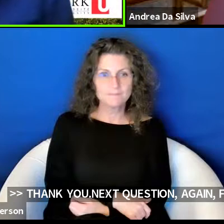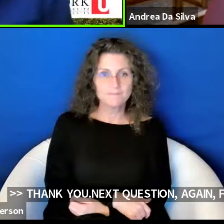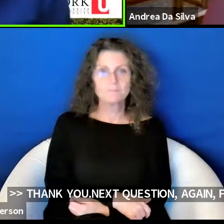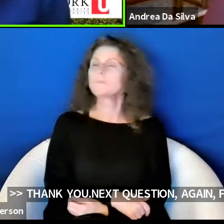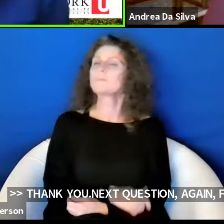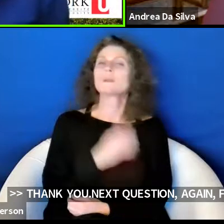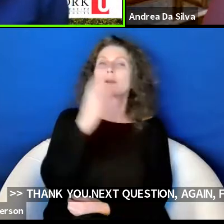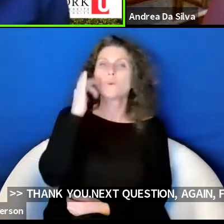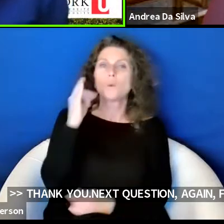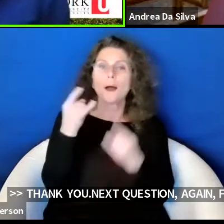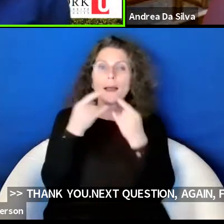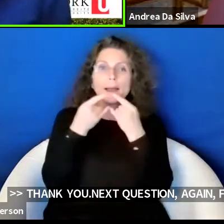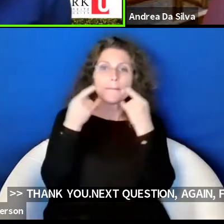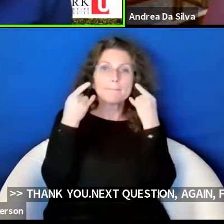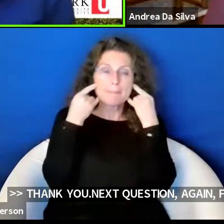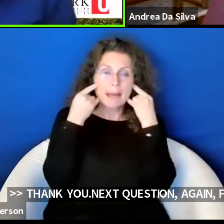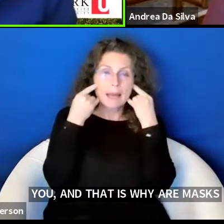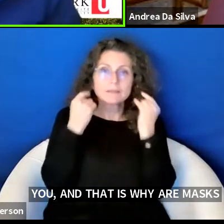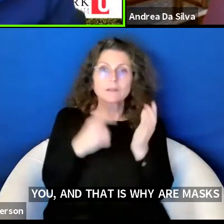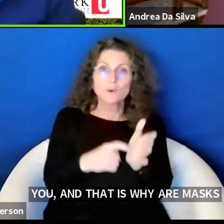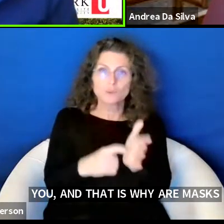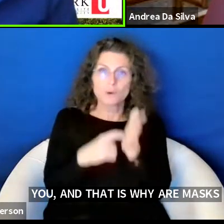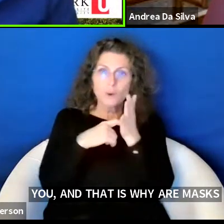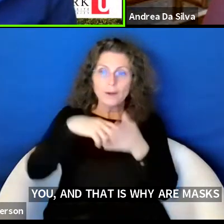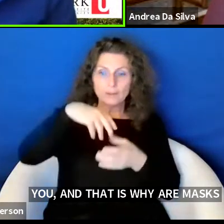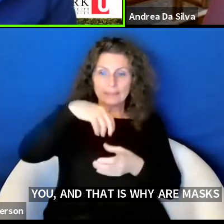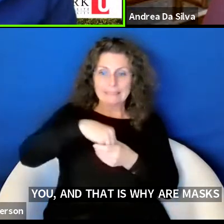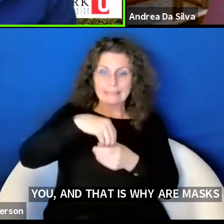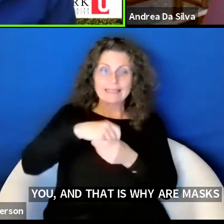indoors if I'm physically distancing?